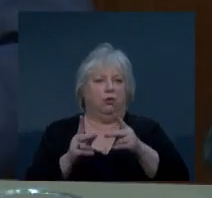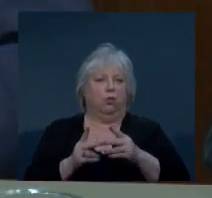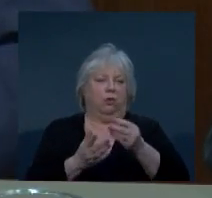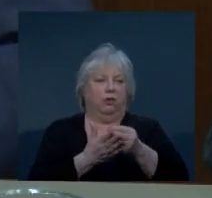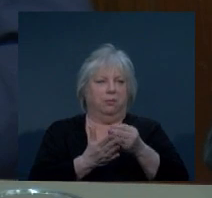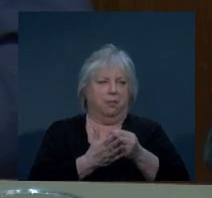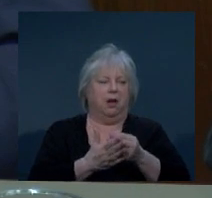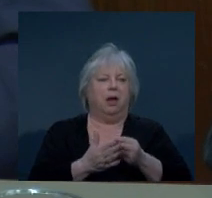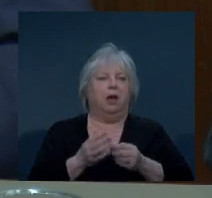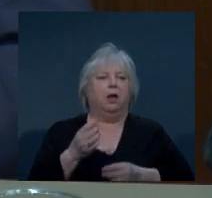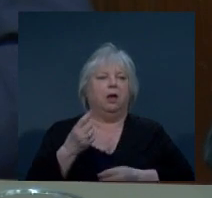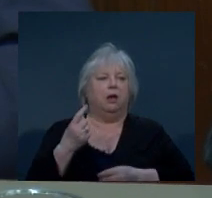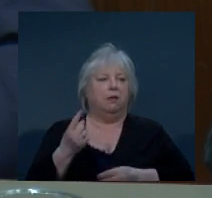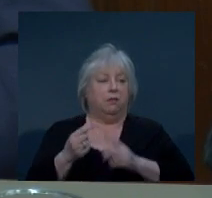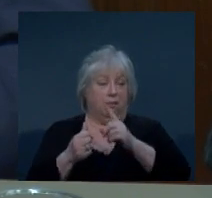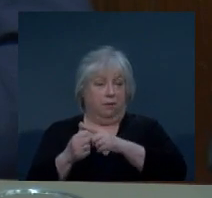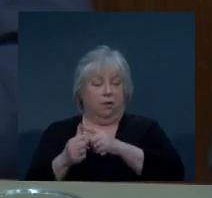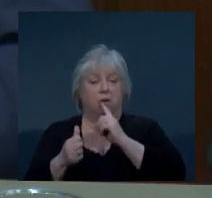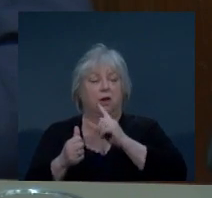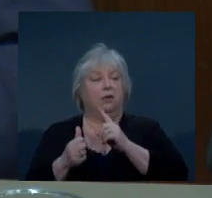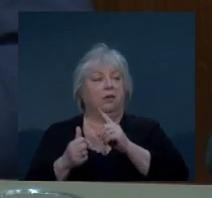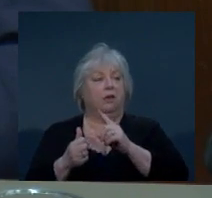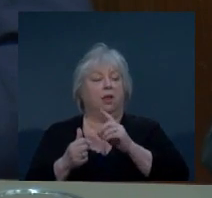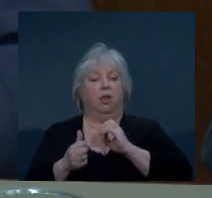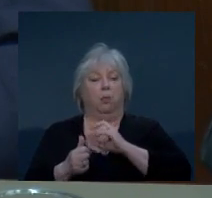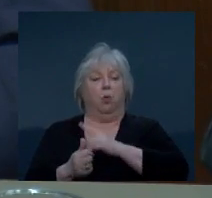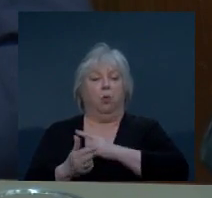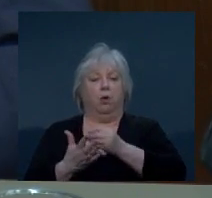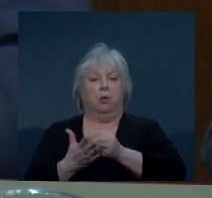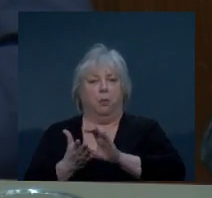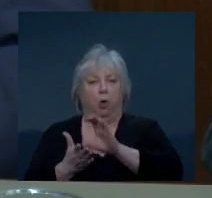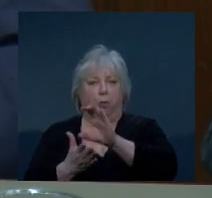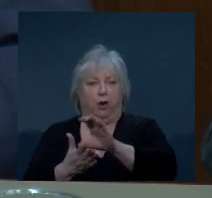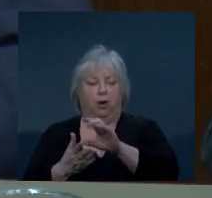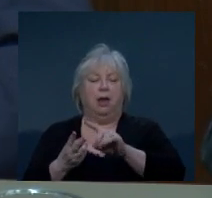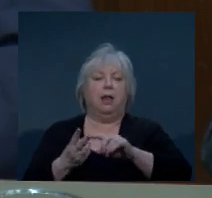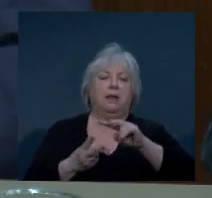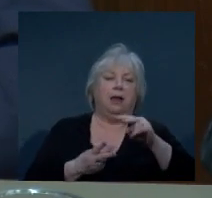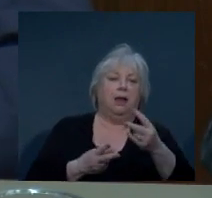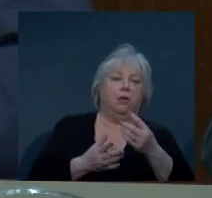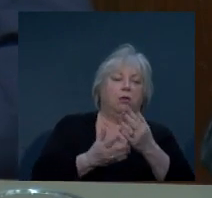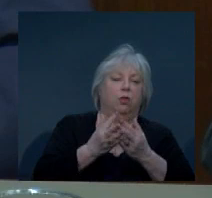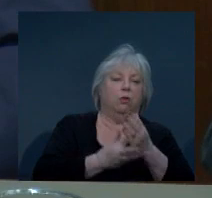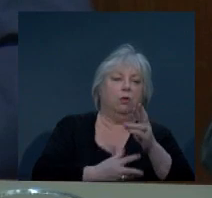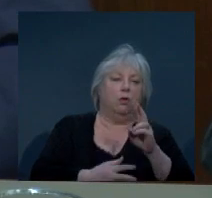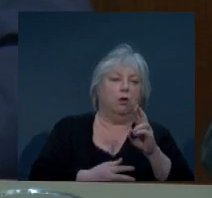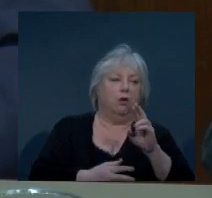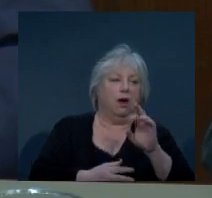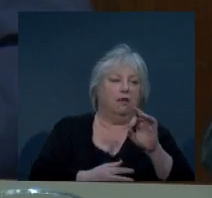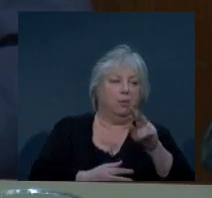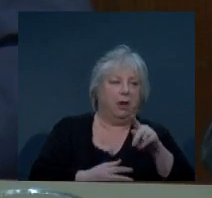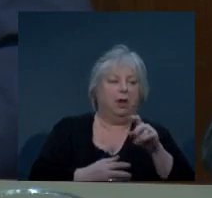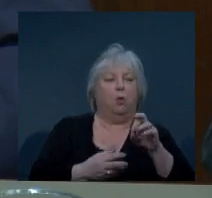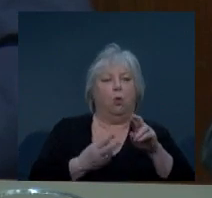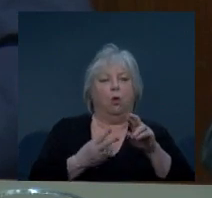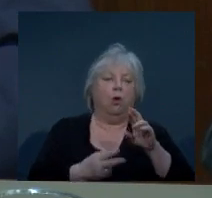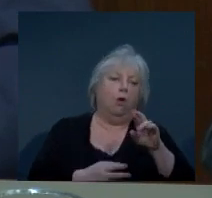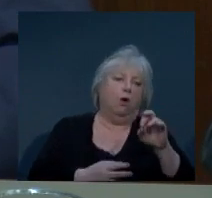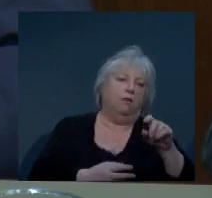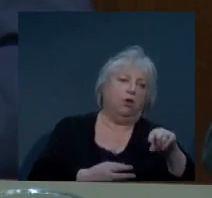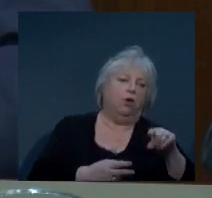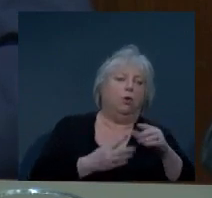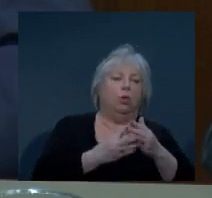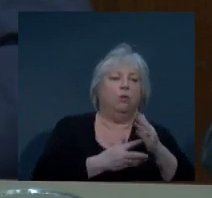One is the appropriation that the board makes. The other is through an RFP or RFQ process through